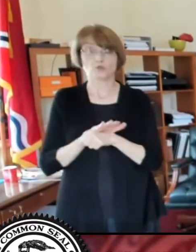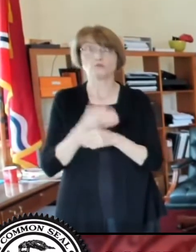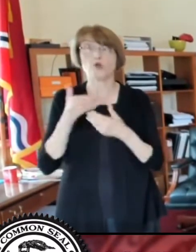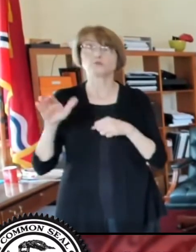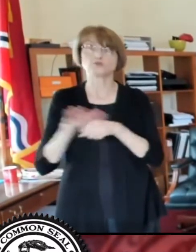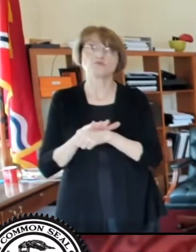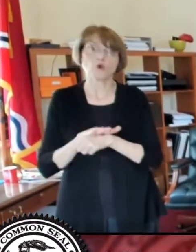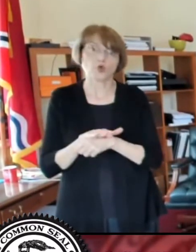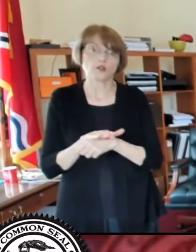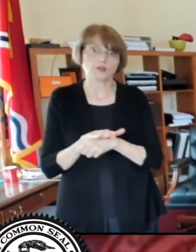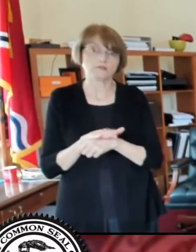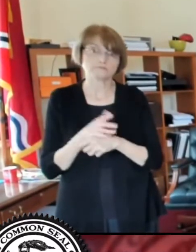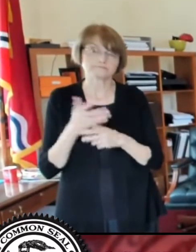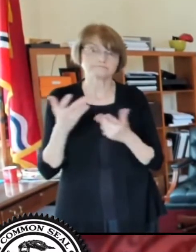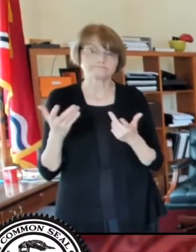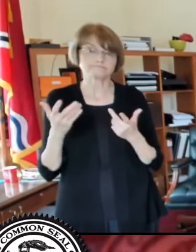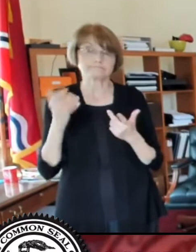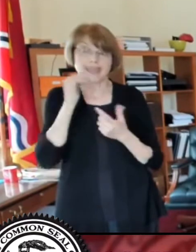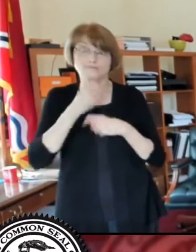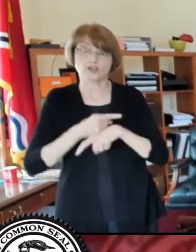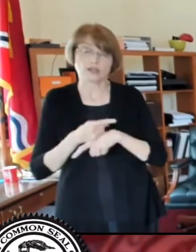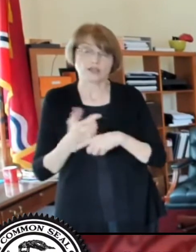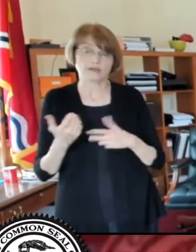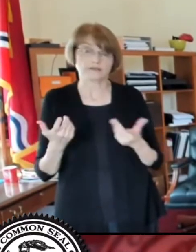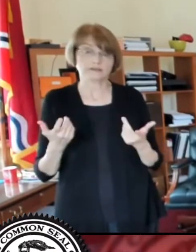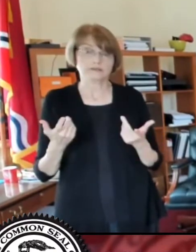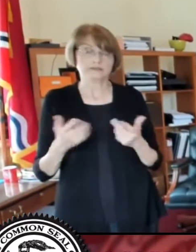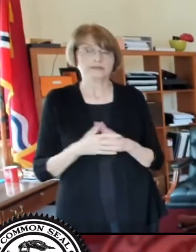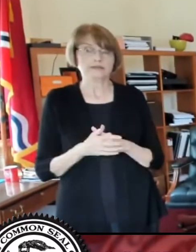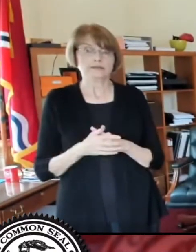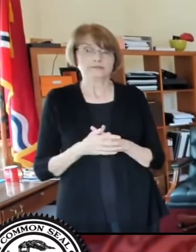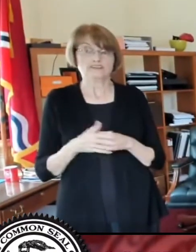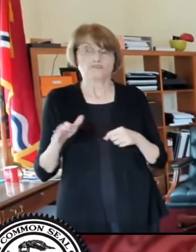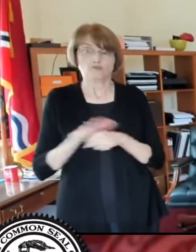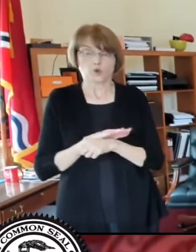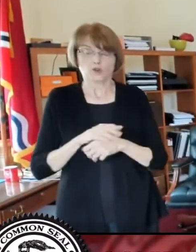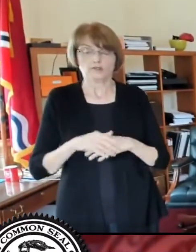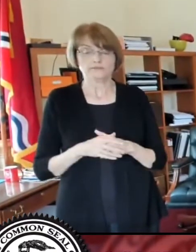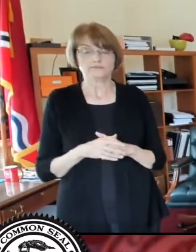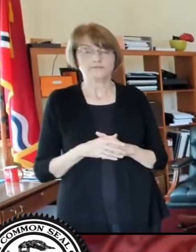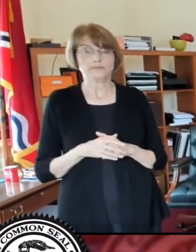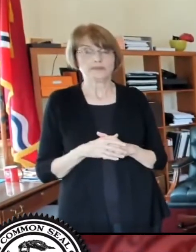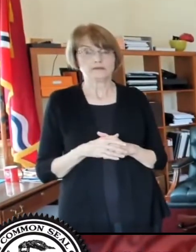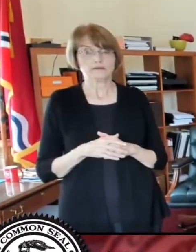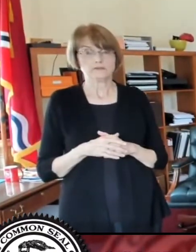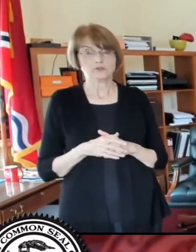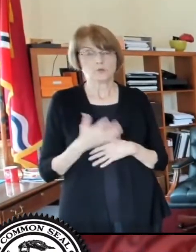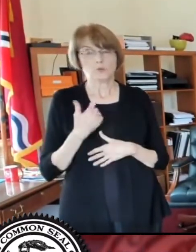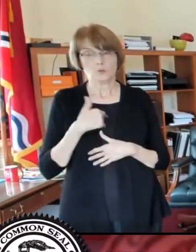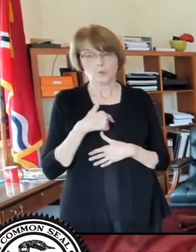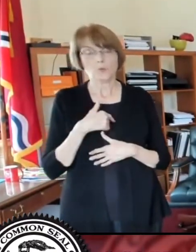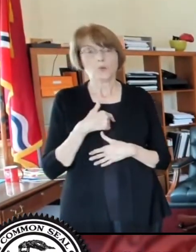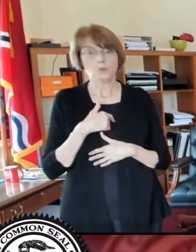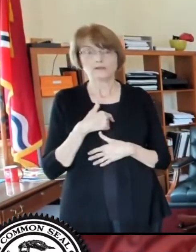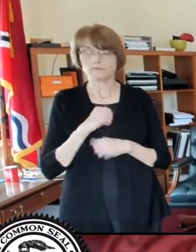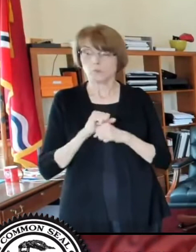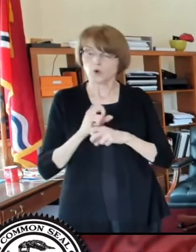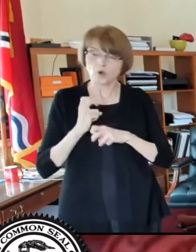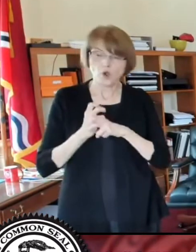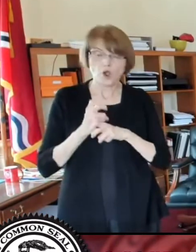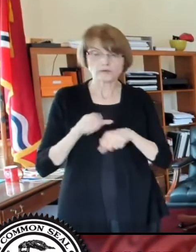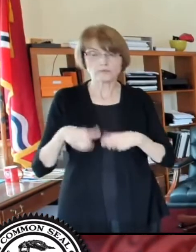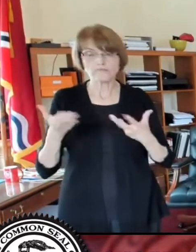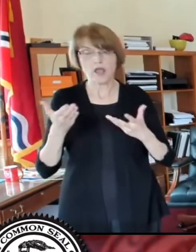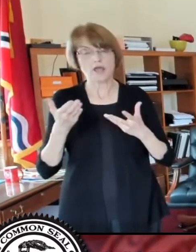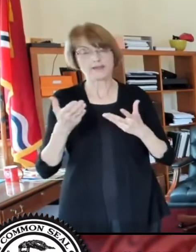let's call it that, every day. And so we are working very hard to continue to have spaces available for homeless